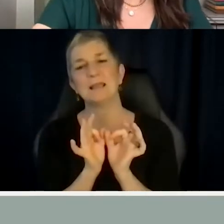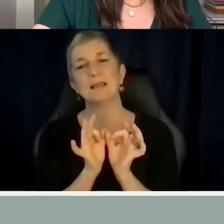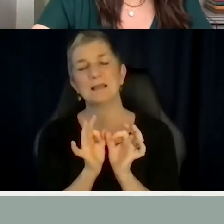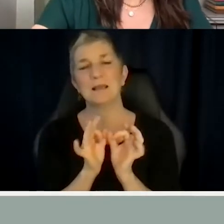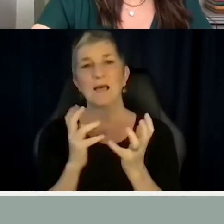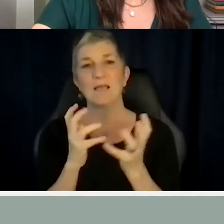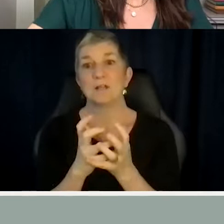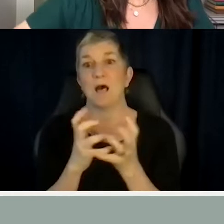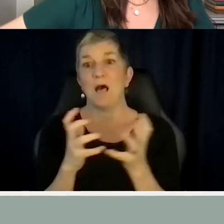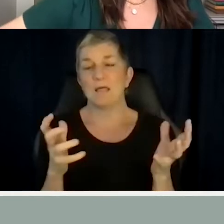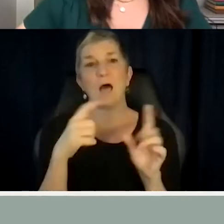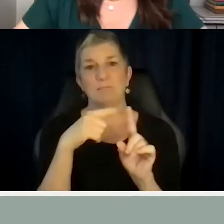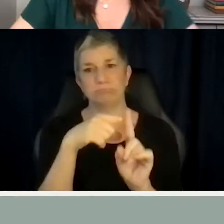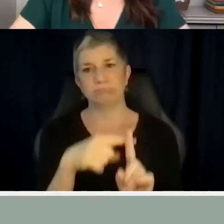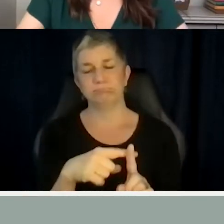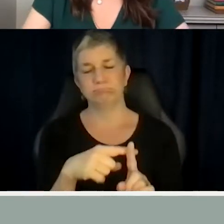lot of promise here